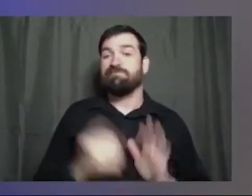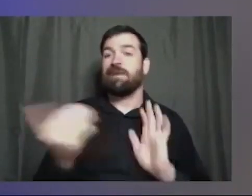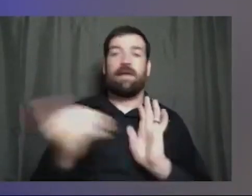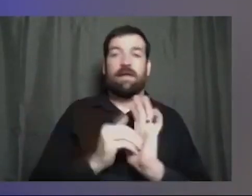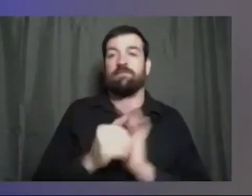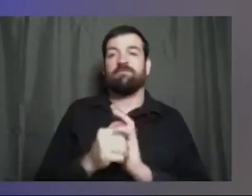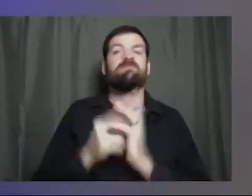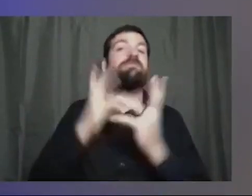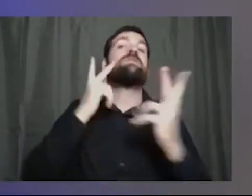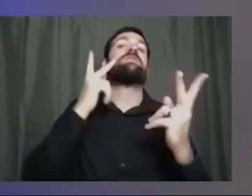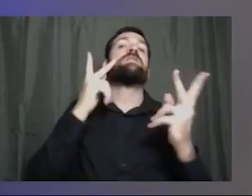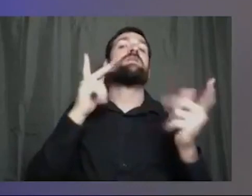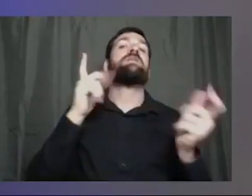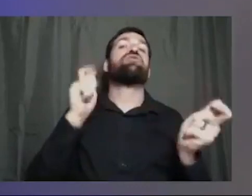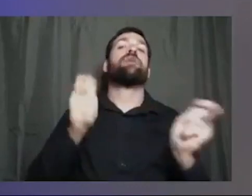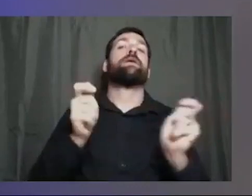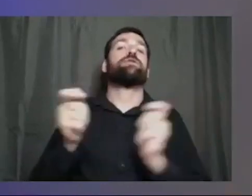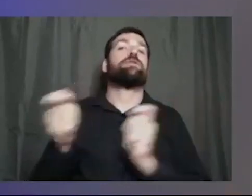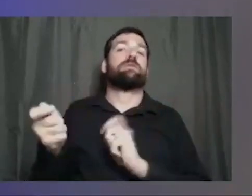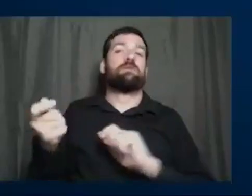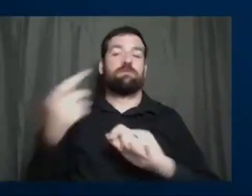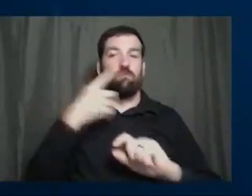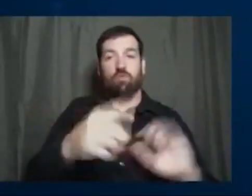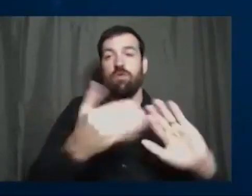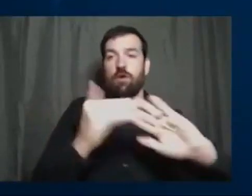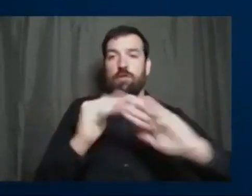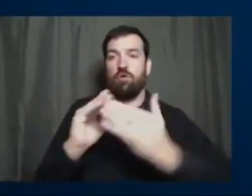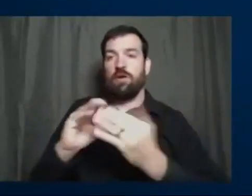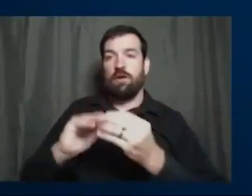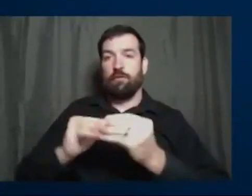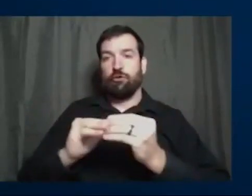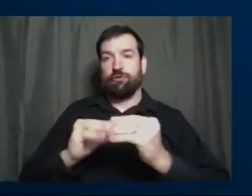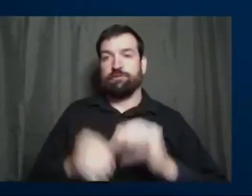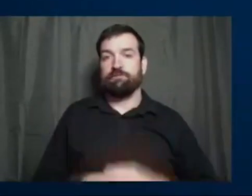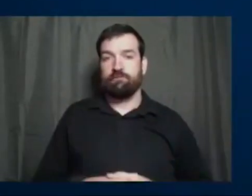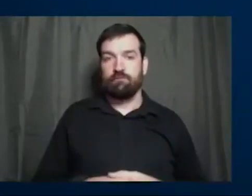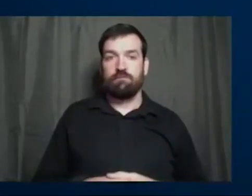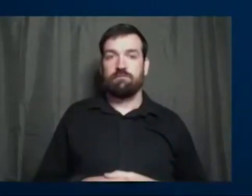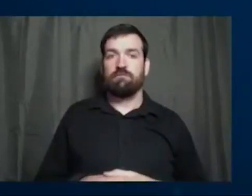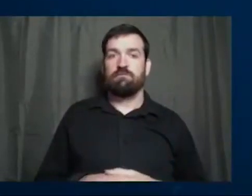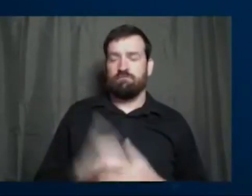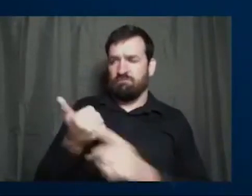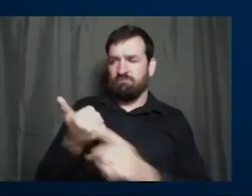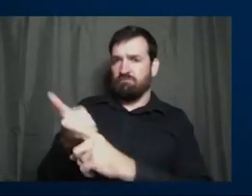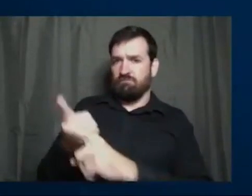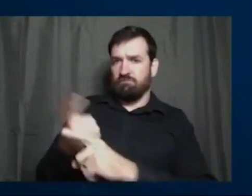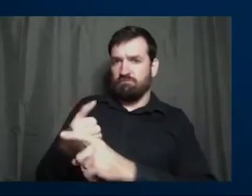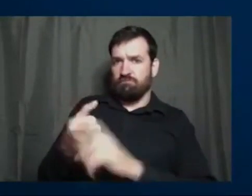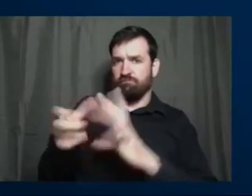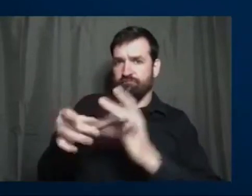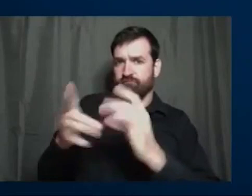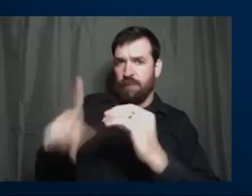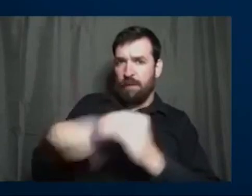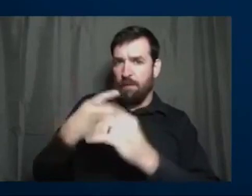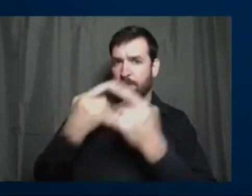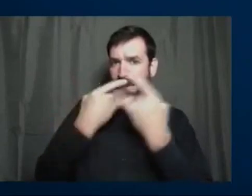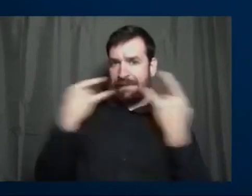the, community numbers. Okay, and you're just feeling about masking in